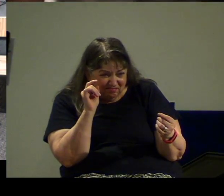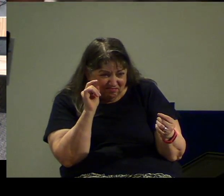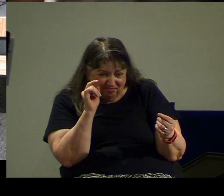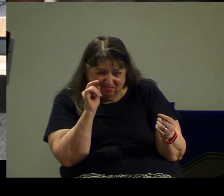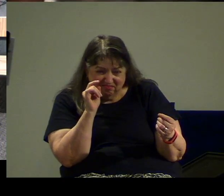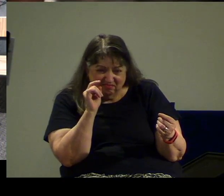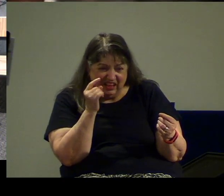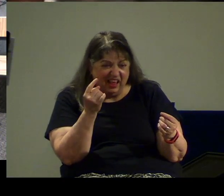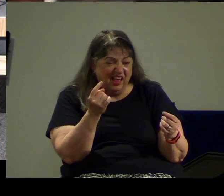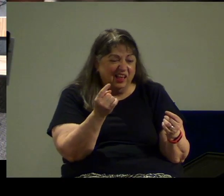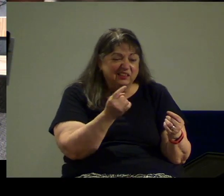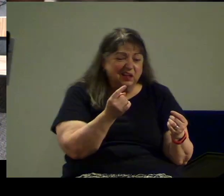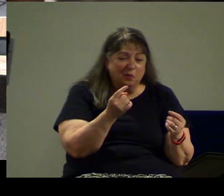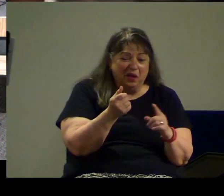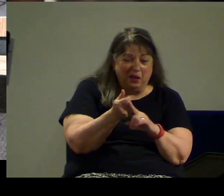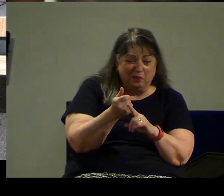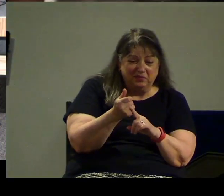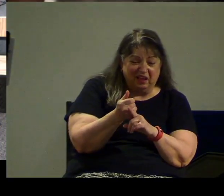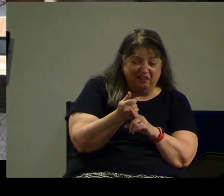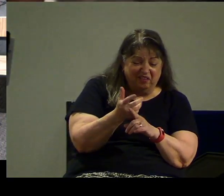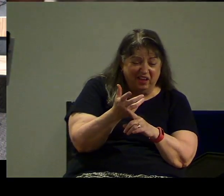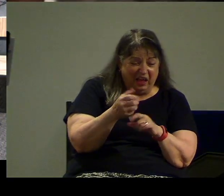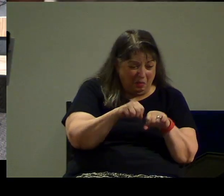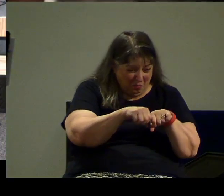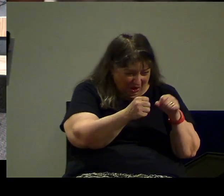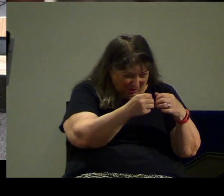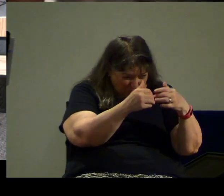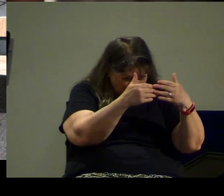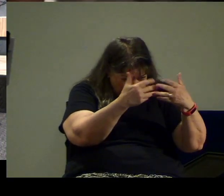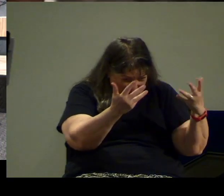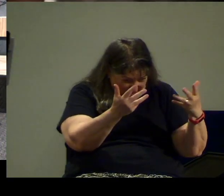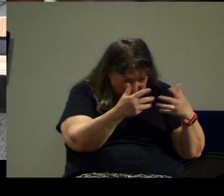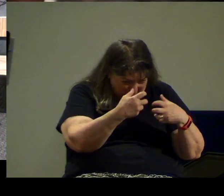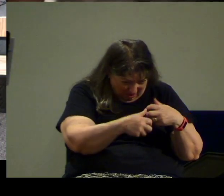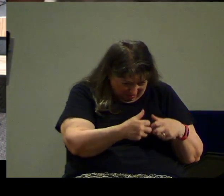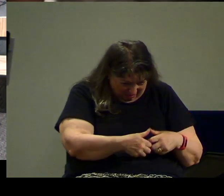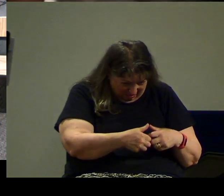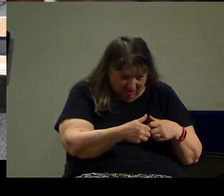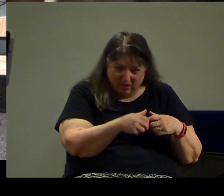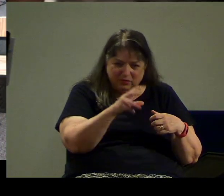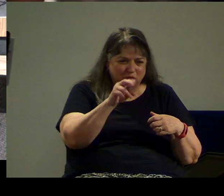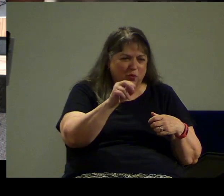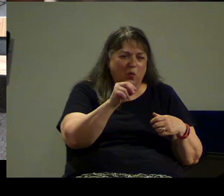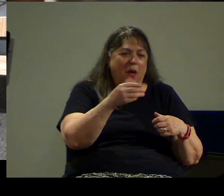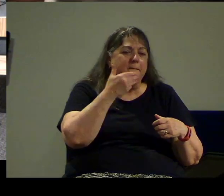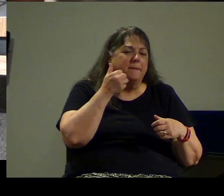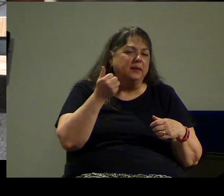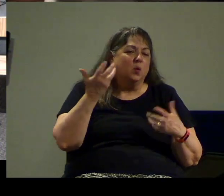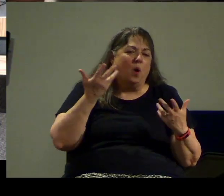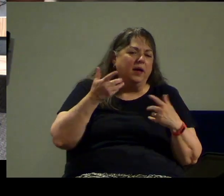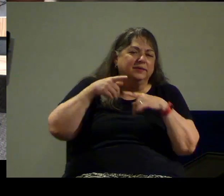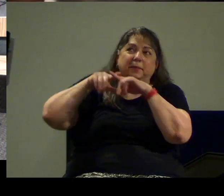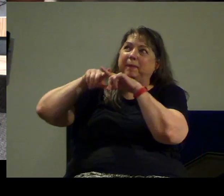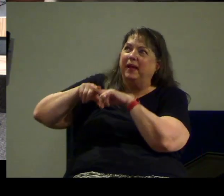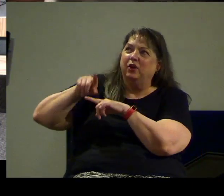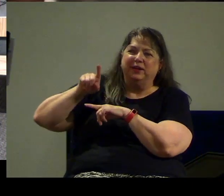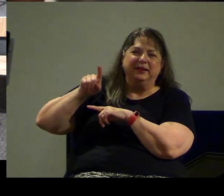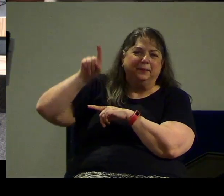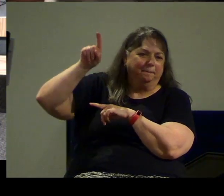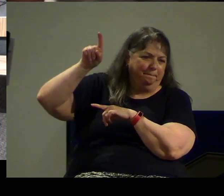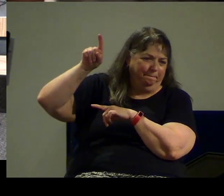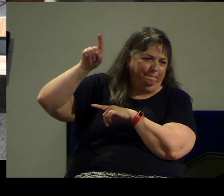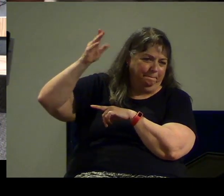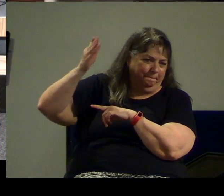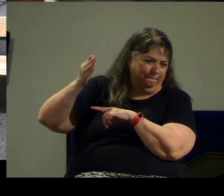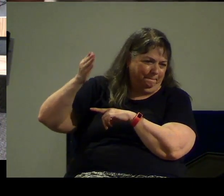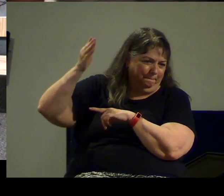who has dynamite and breaking down a wall? No, you turn to God. And whether you're being by hits by situations or circumstances in